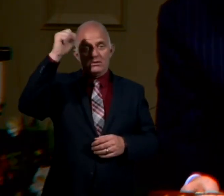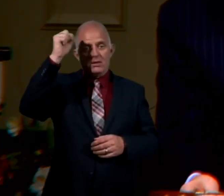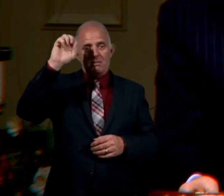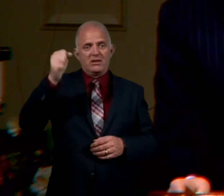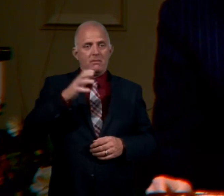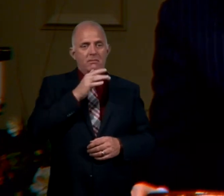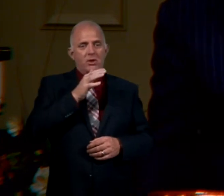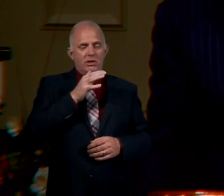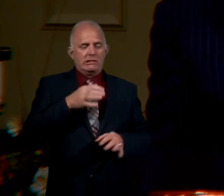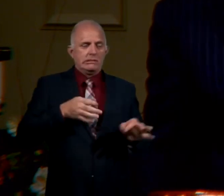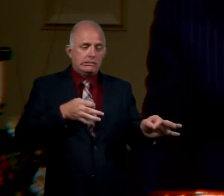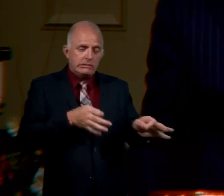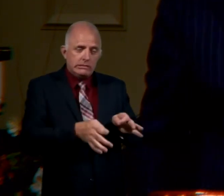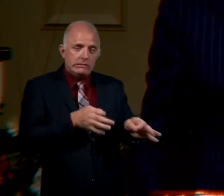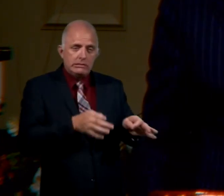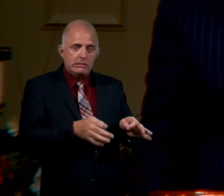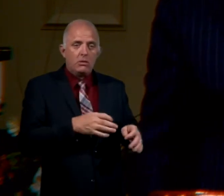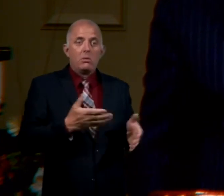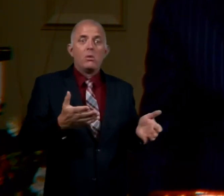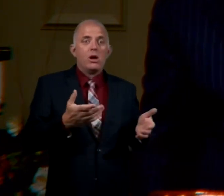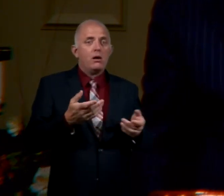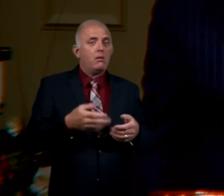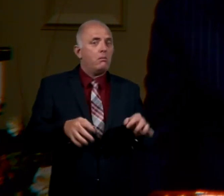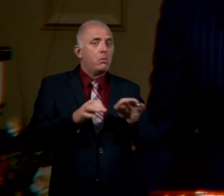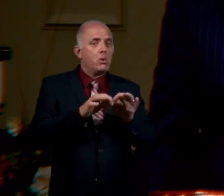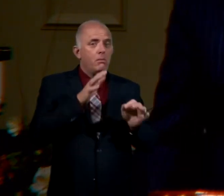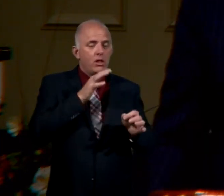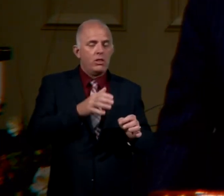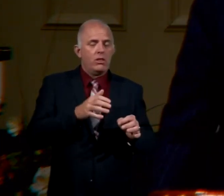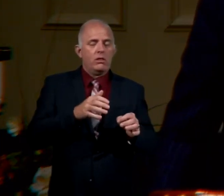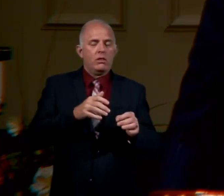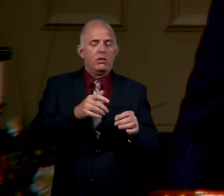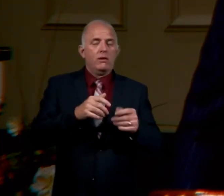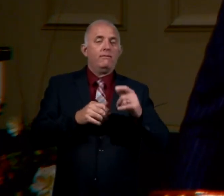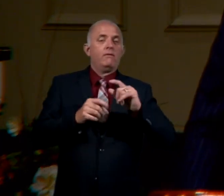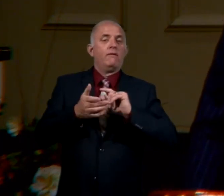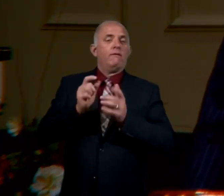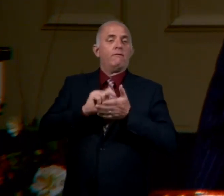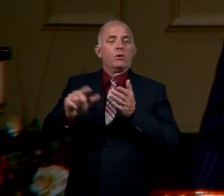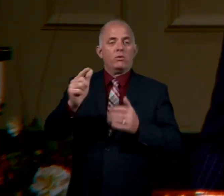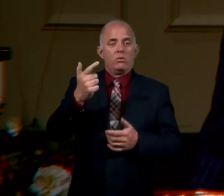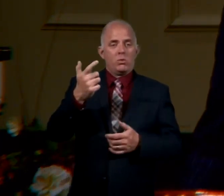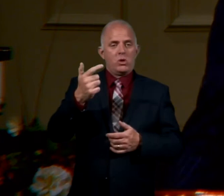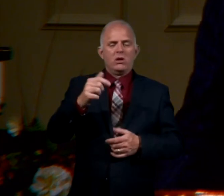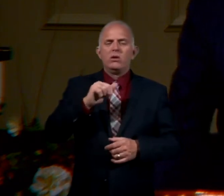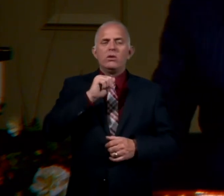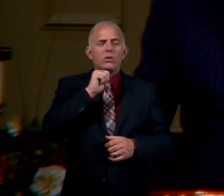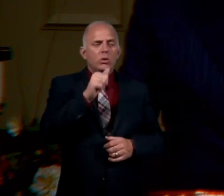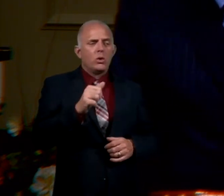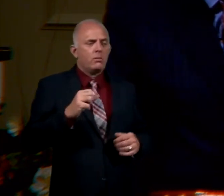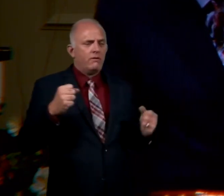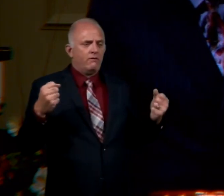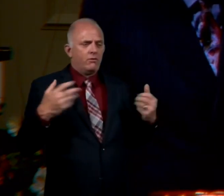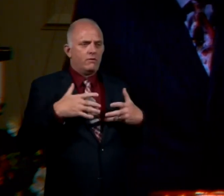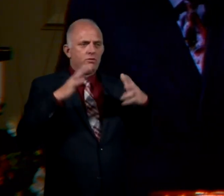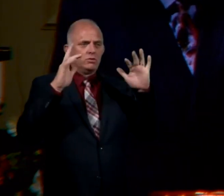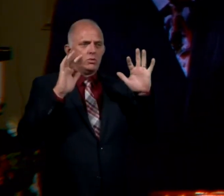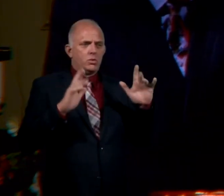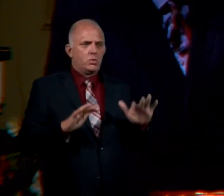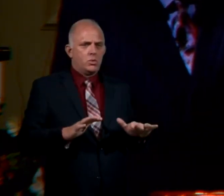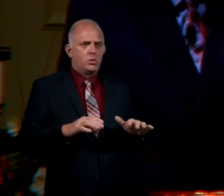told him about a virtuous woman. Verse 21, she is not afraid of the snow for her household.